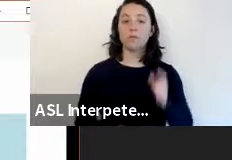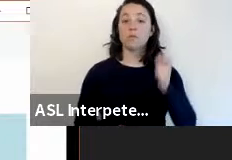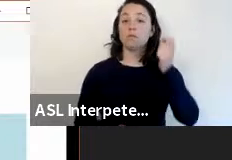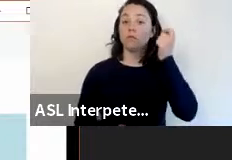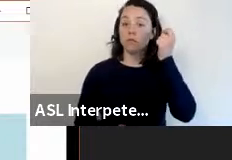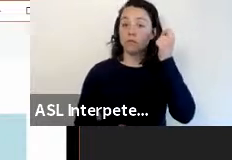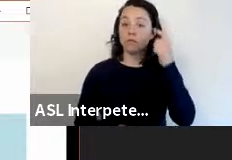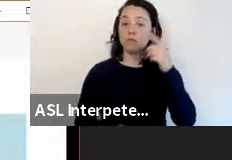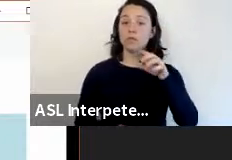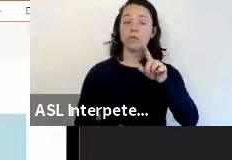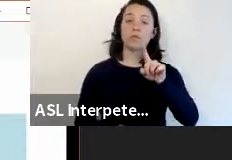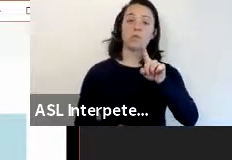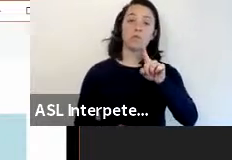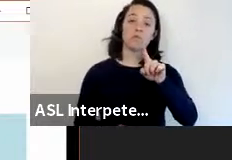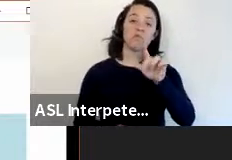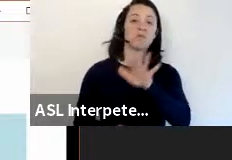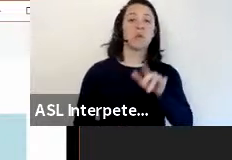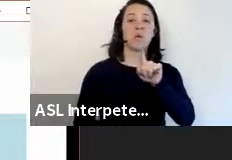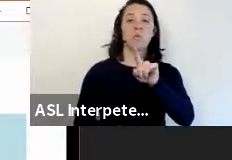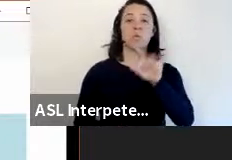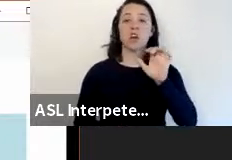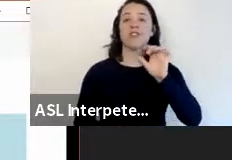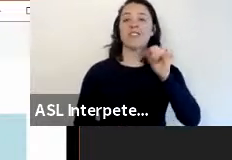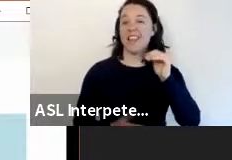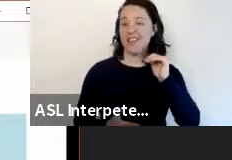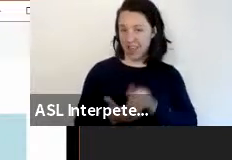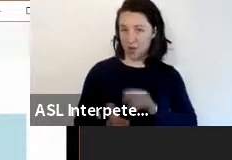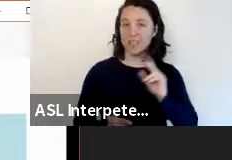110,000 people who participated in these trials.